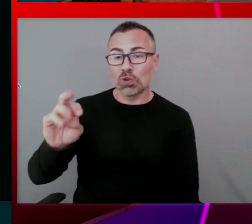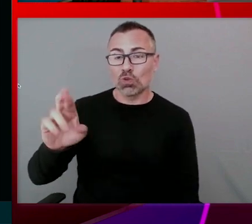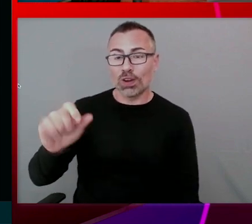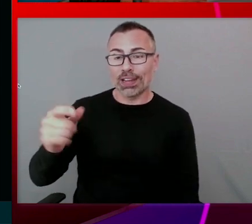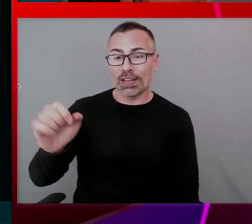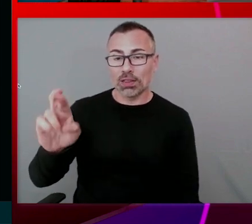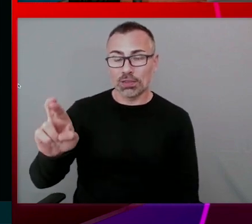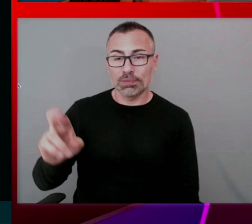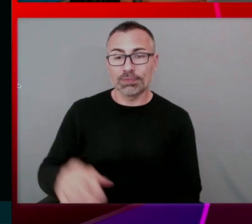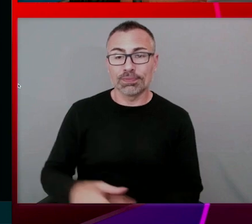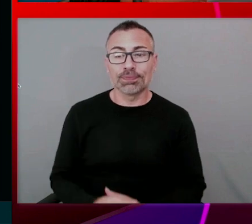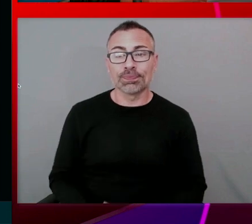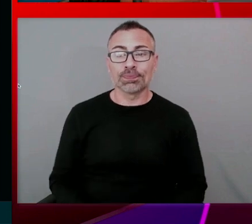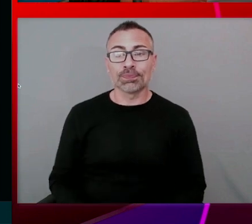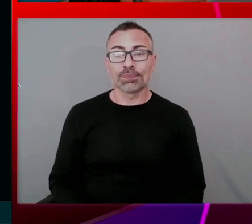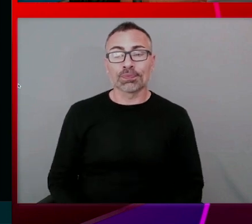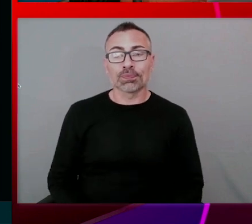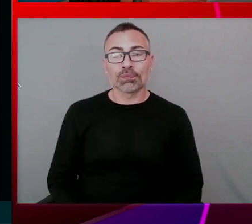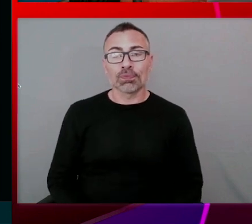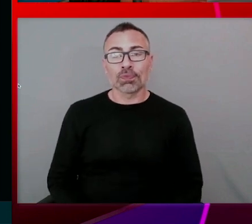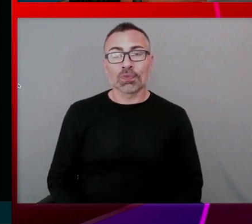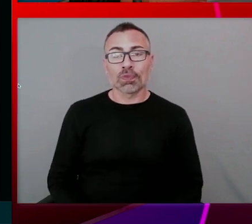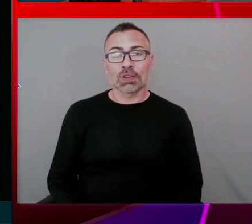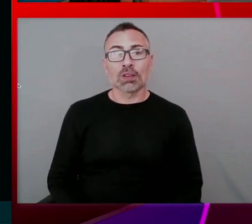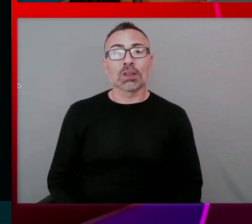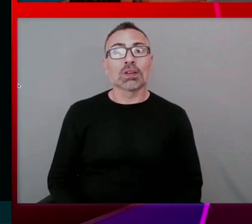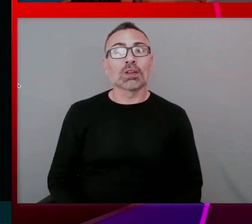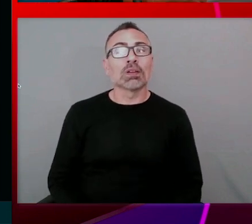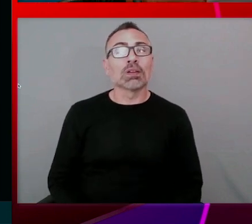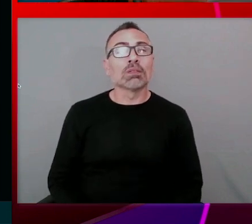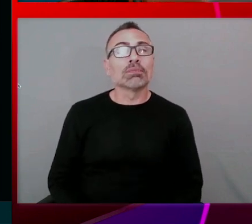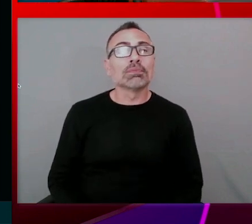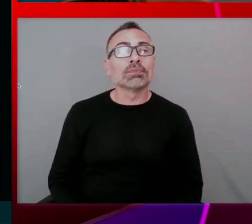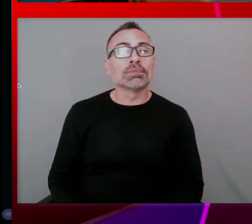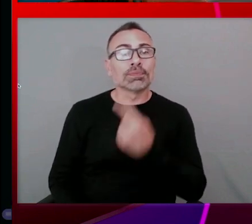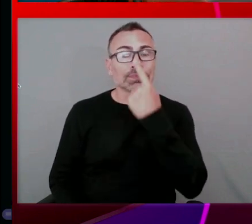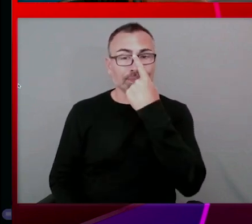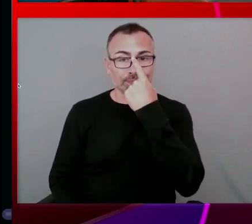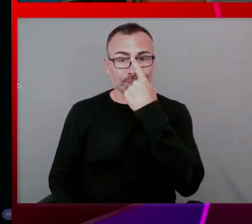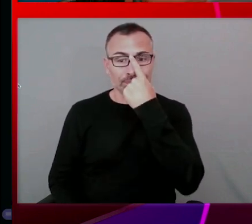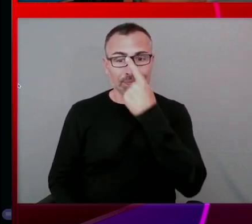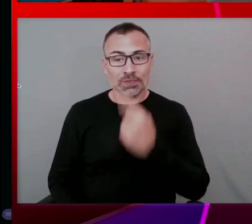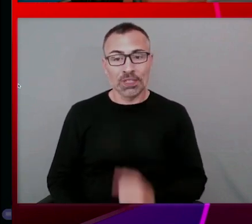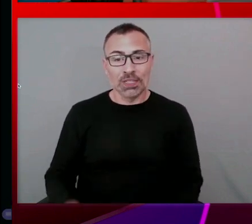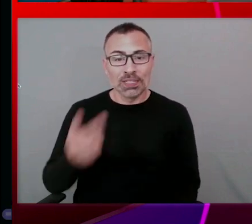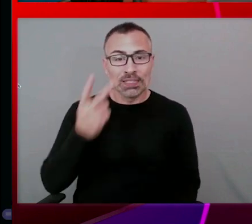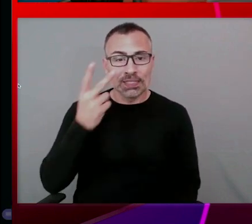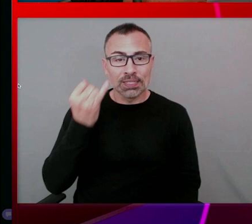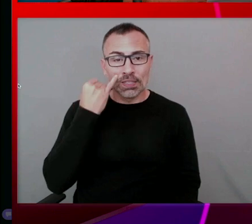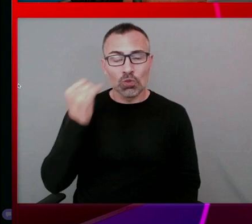Let's see, what's it? Yeah. Let's see if I can minimize this a little bit.